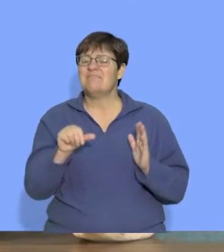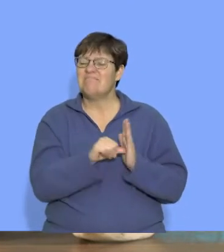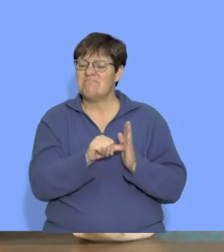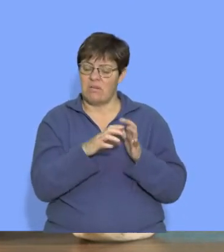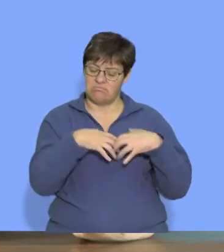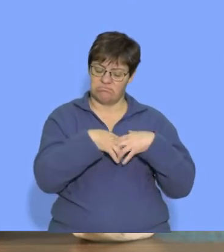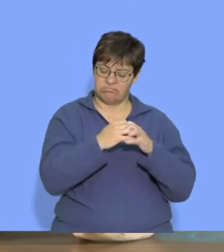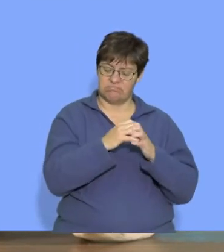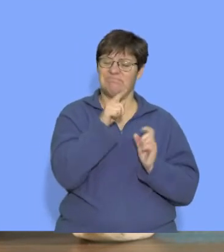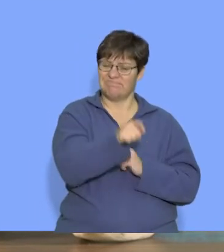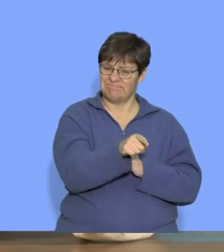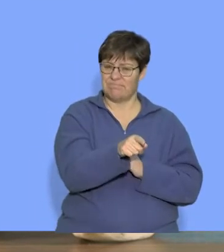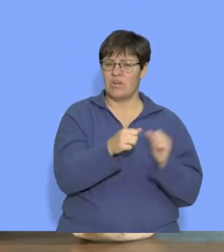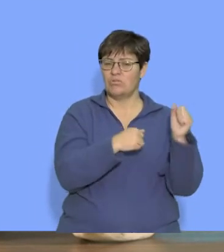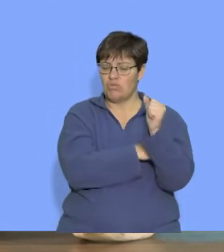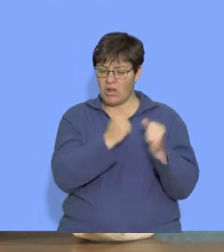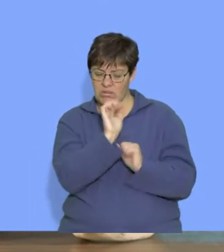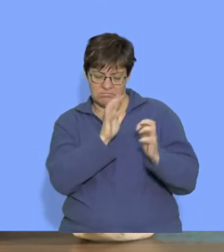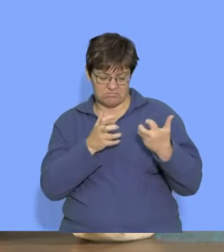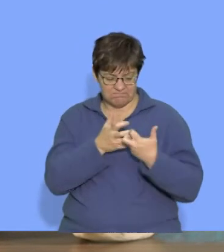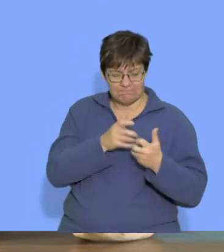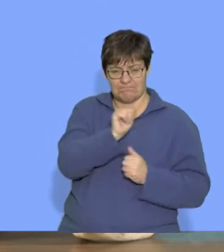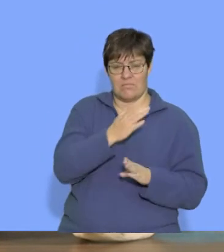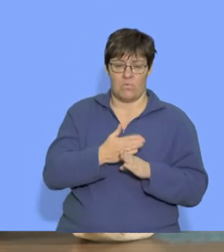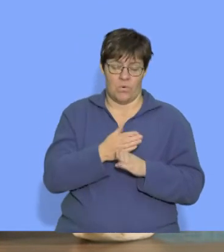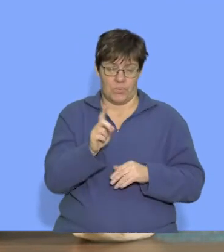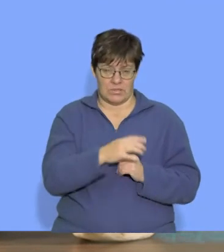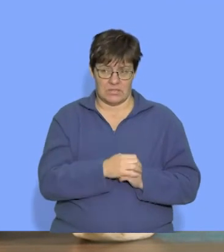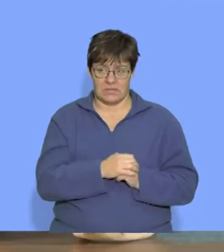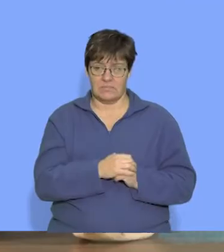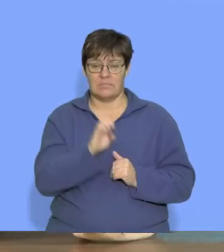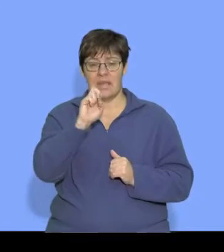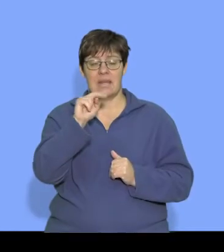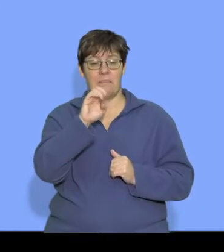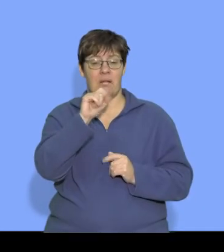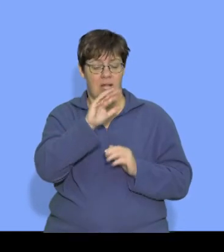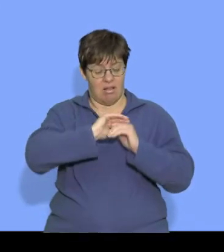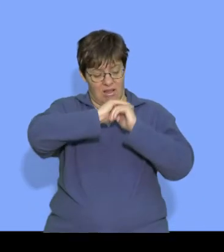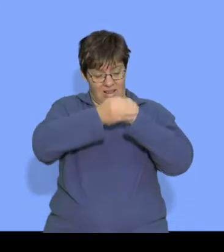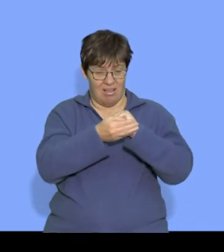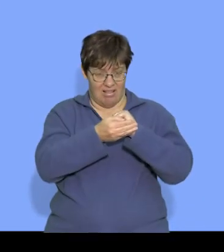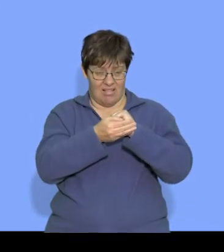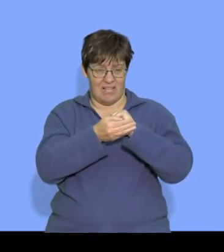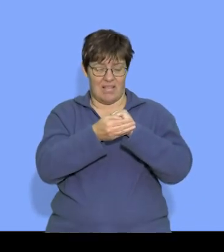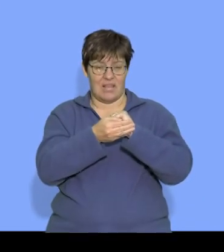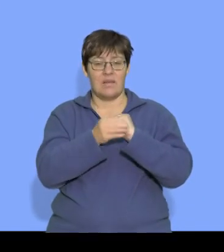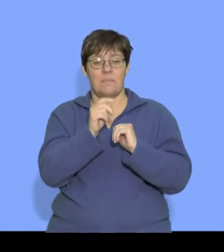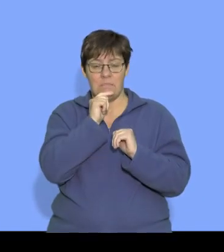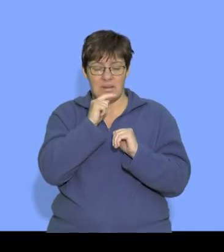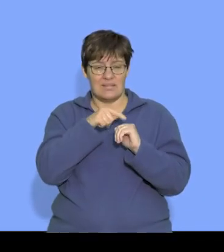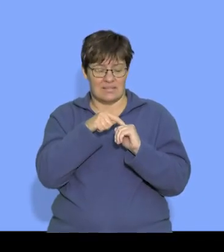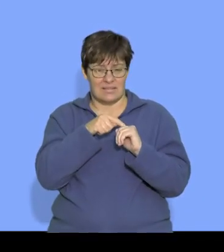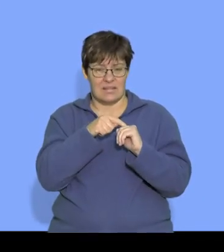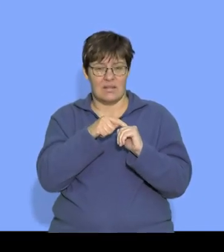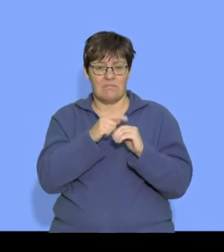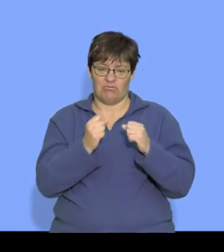that makes the teeth structurally well suited for their function. And so the enamel is a coat on the surface that actually solidifies the